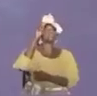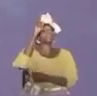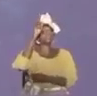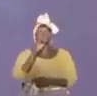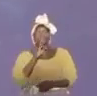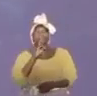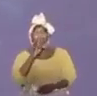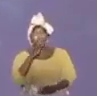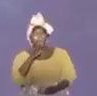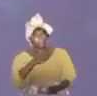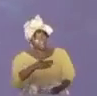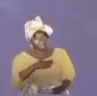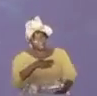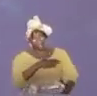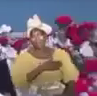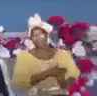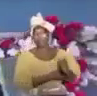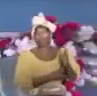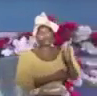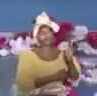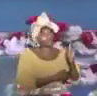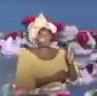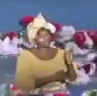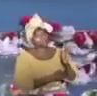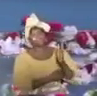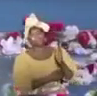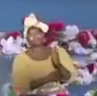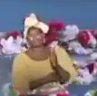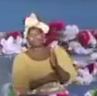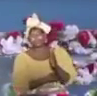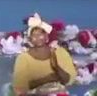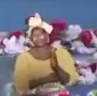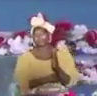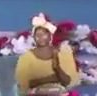God. You are my